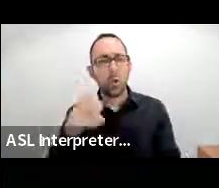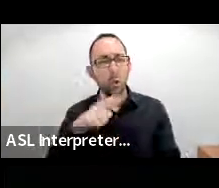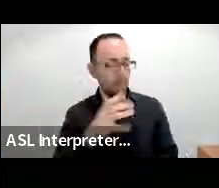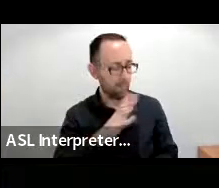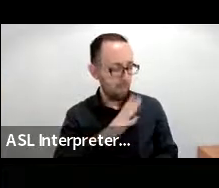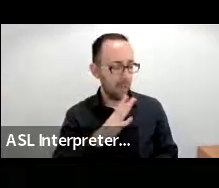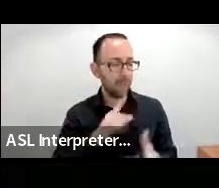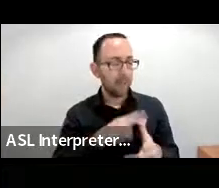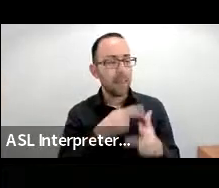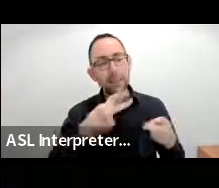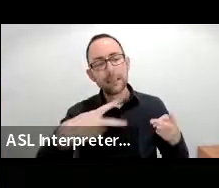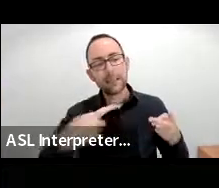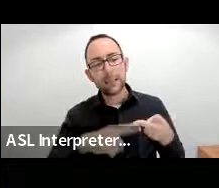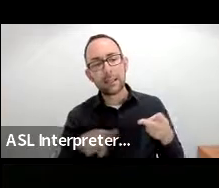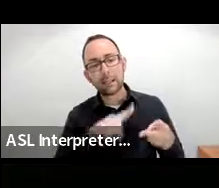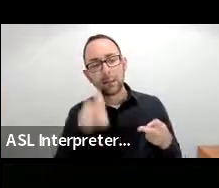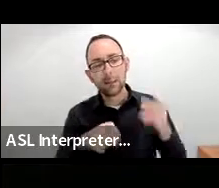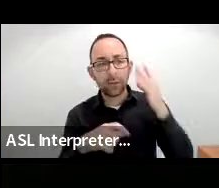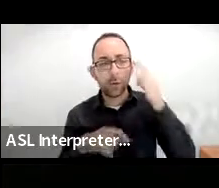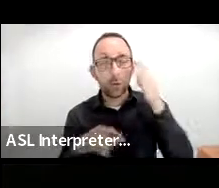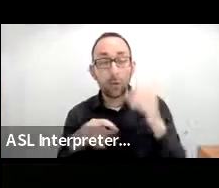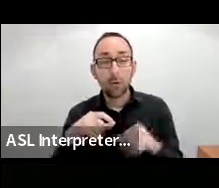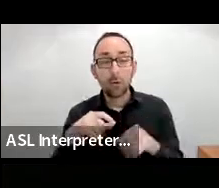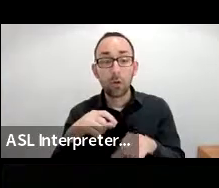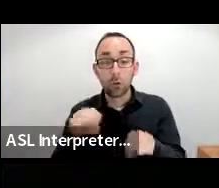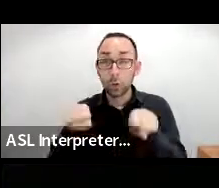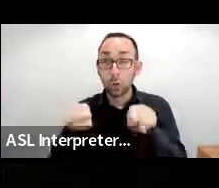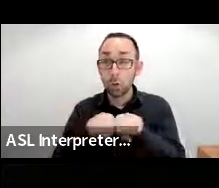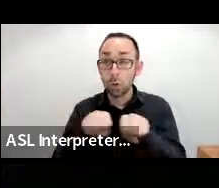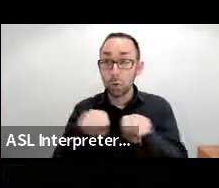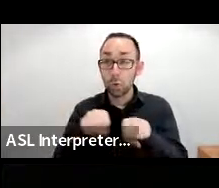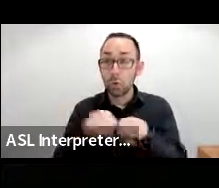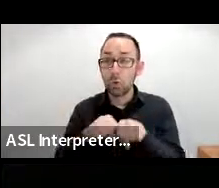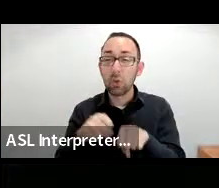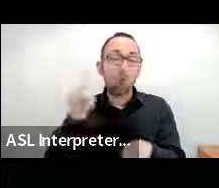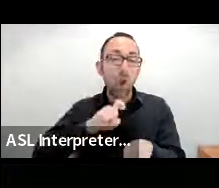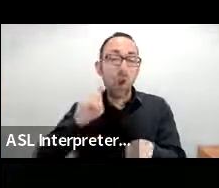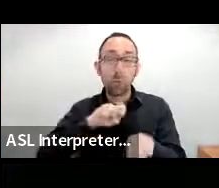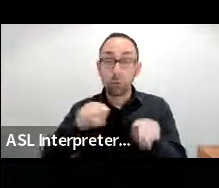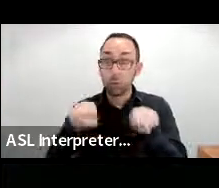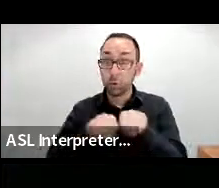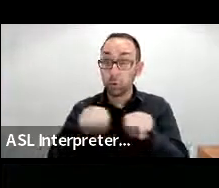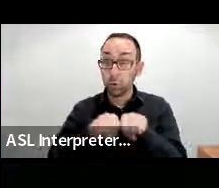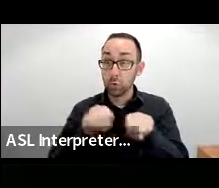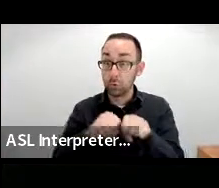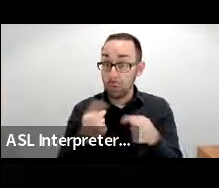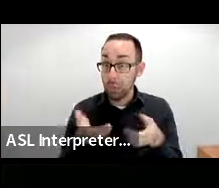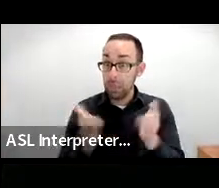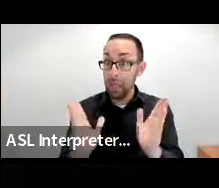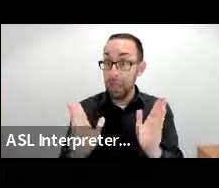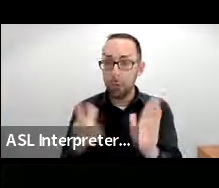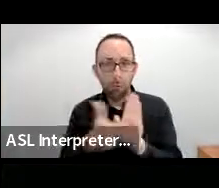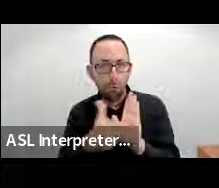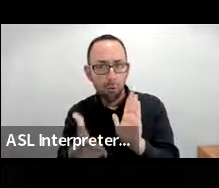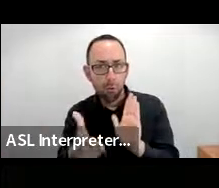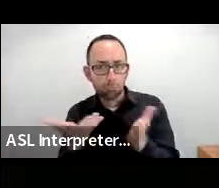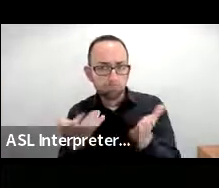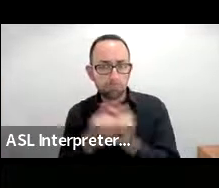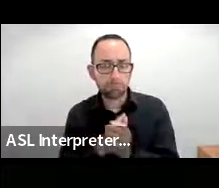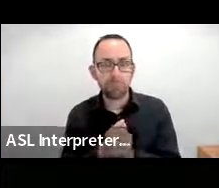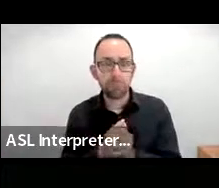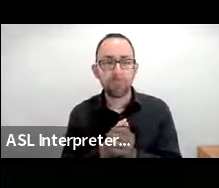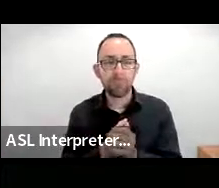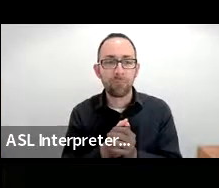question, are native shoes allowed? Those are the rubbery type of shoes, or do you guys not allow those type of shoes?